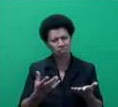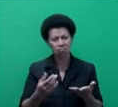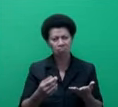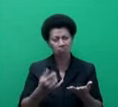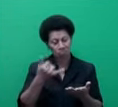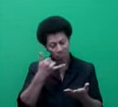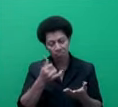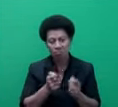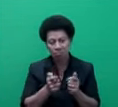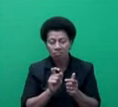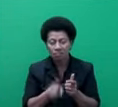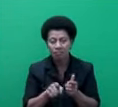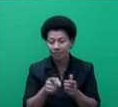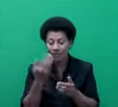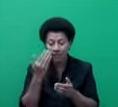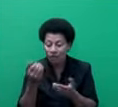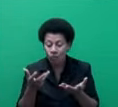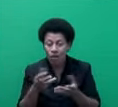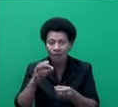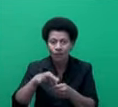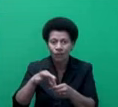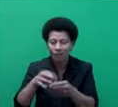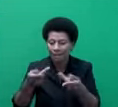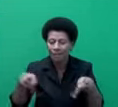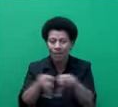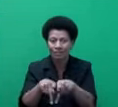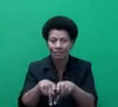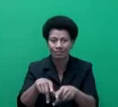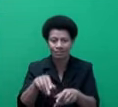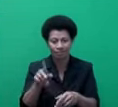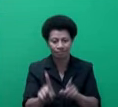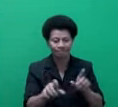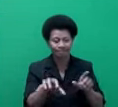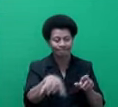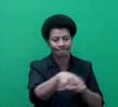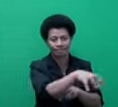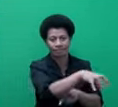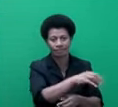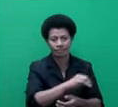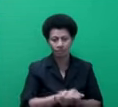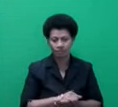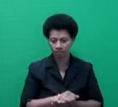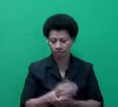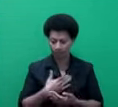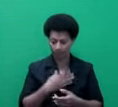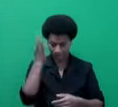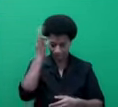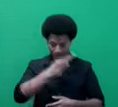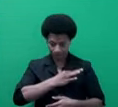find their particular voting venue. Now, Honourable Speaker, sir, it is my firm belief that the foresight of the